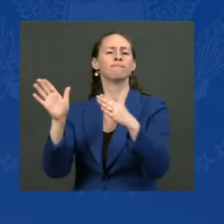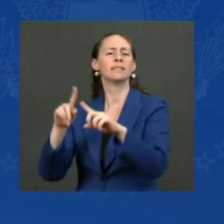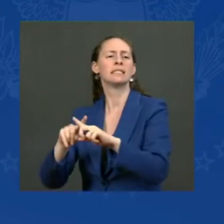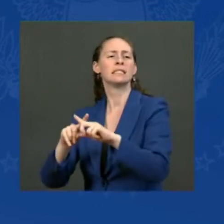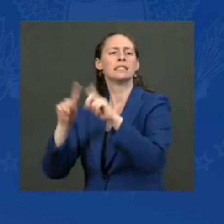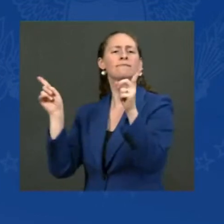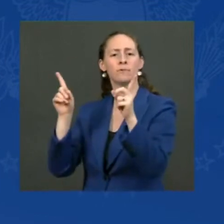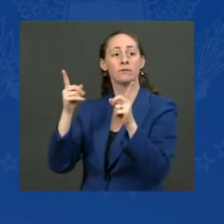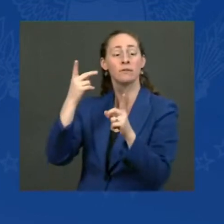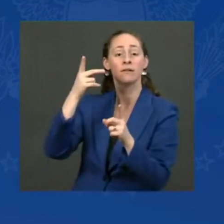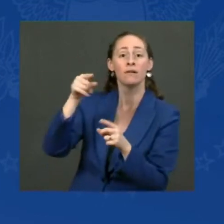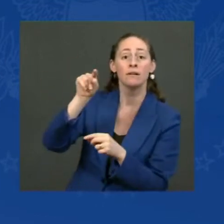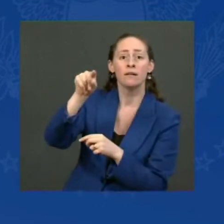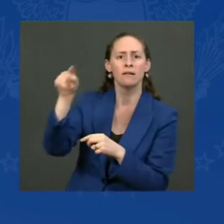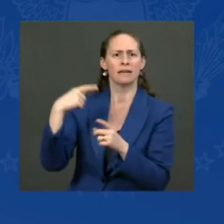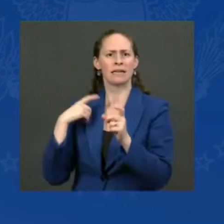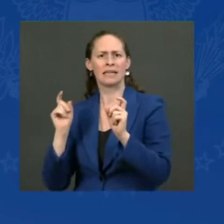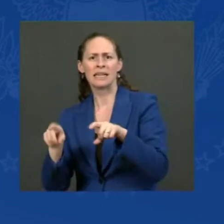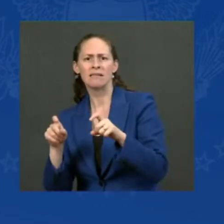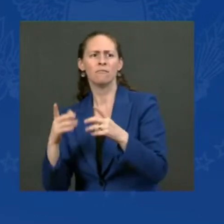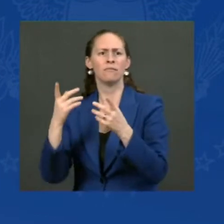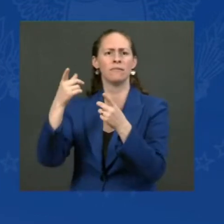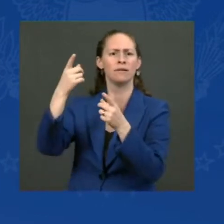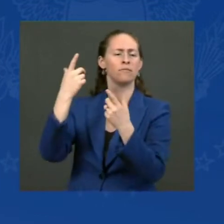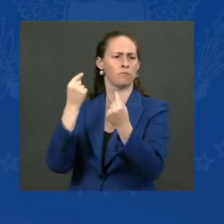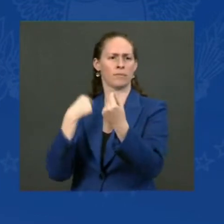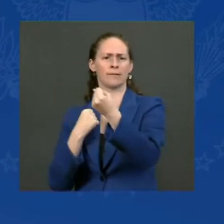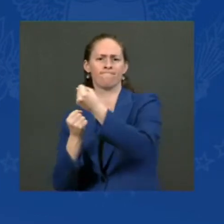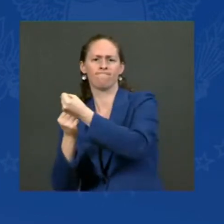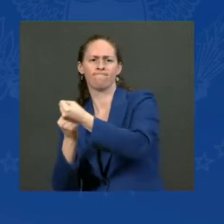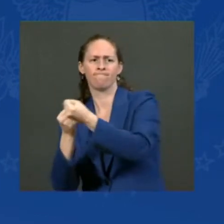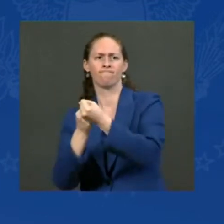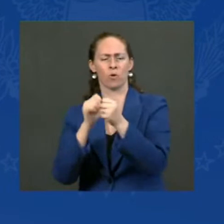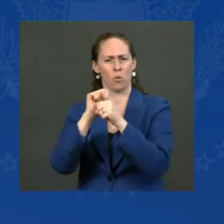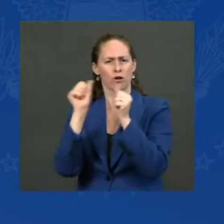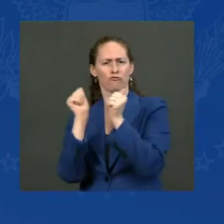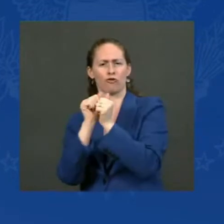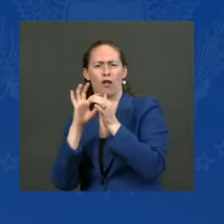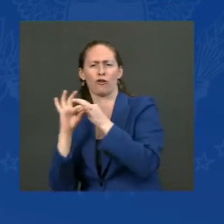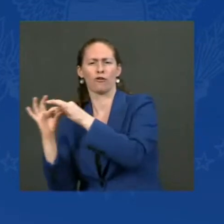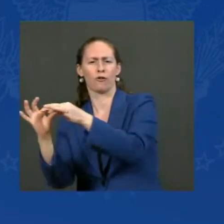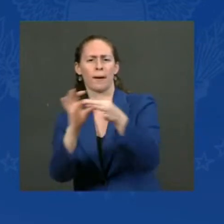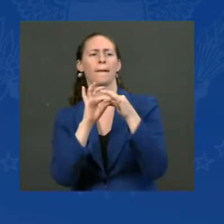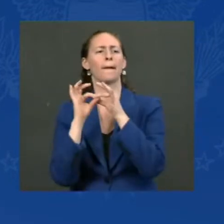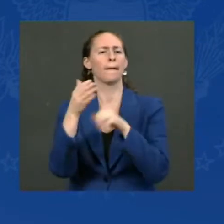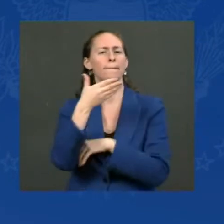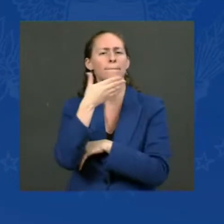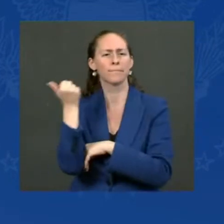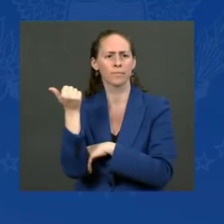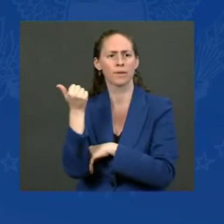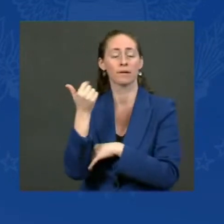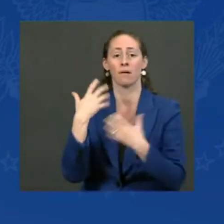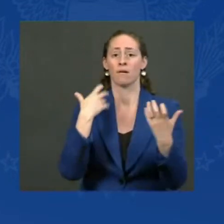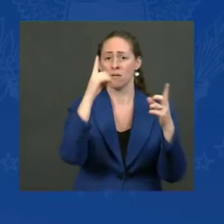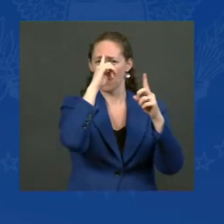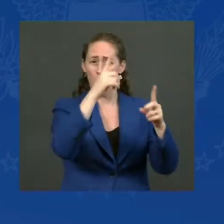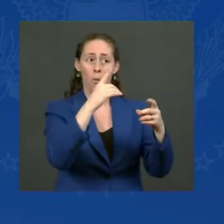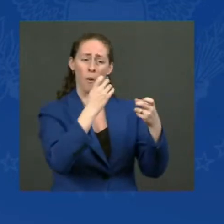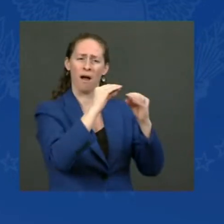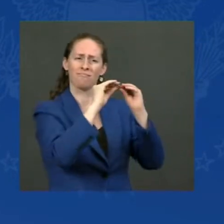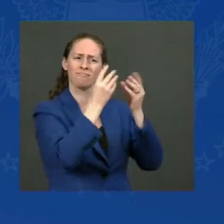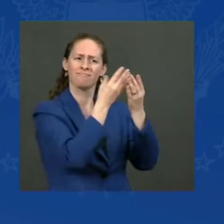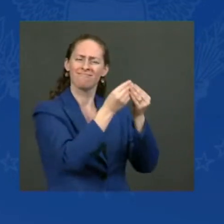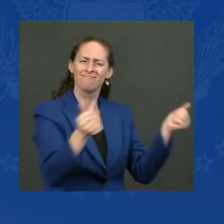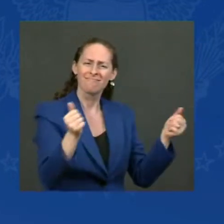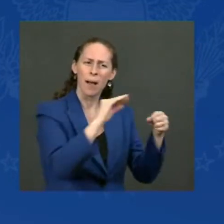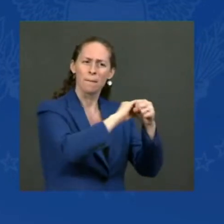the keys to our collective future. Ending this pandemic, addressing the climate crisis,